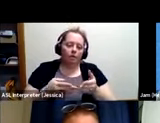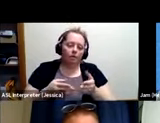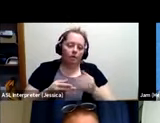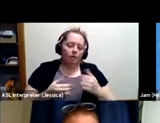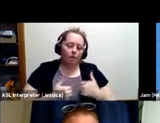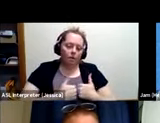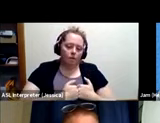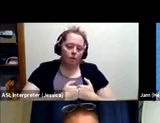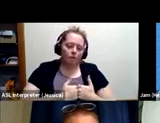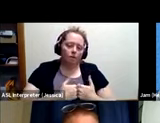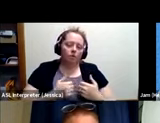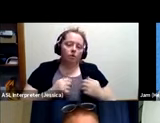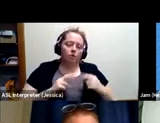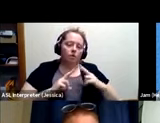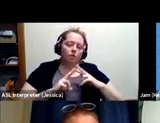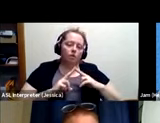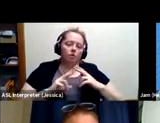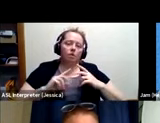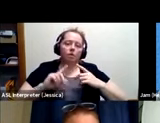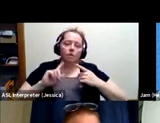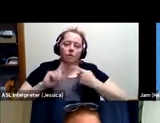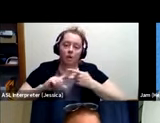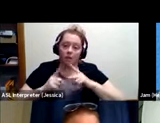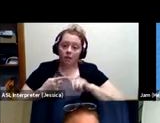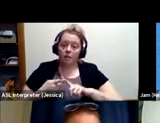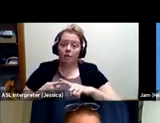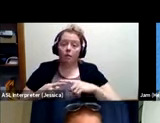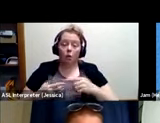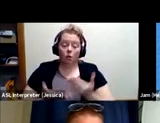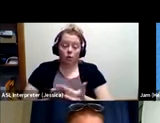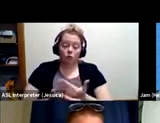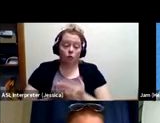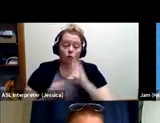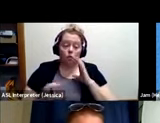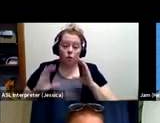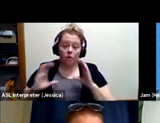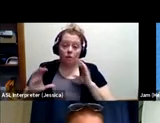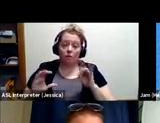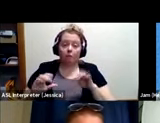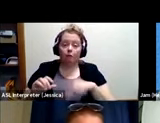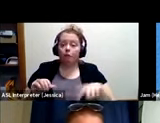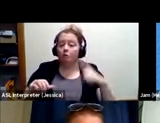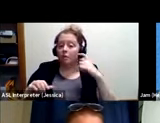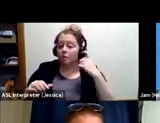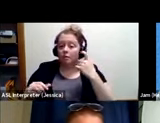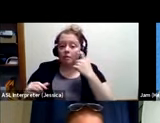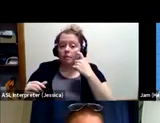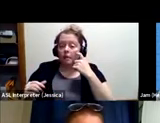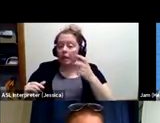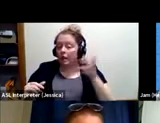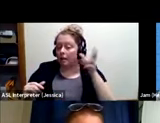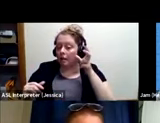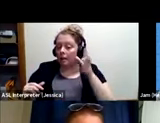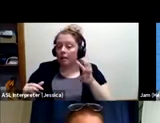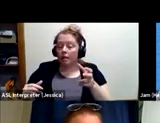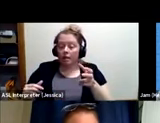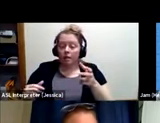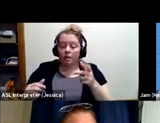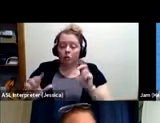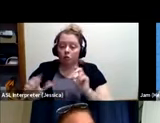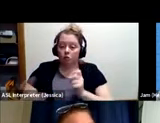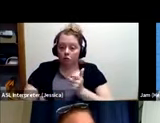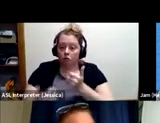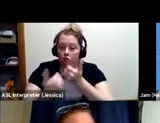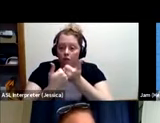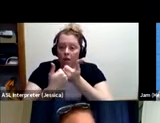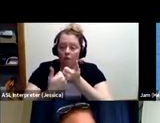just the beginning. So for all the people out there still listening, we're challenging you. You have the information now, and I